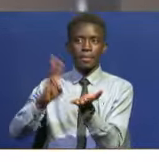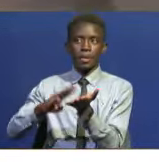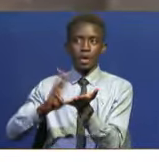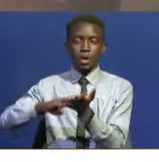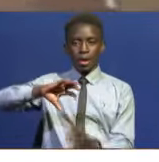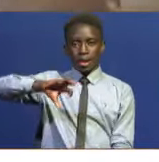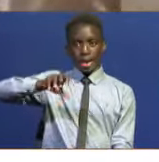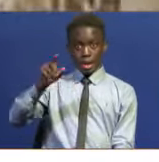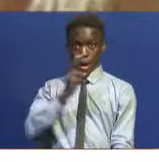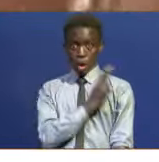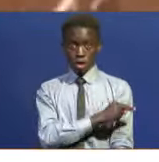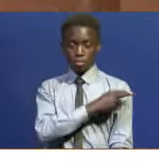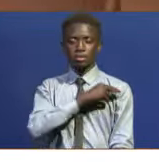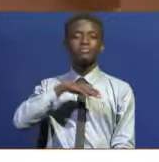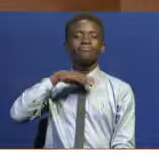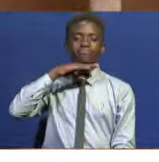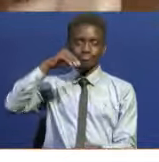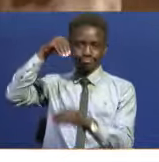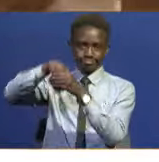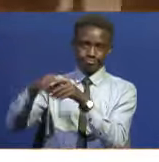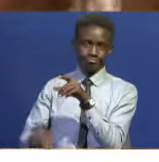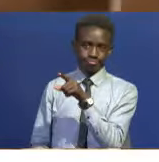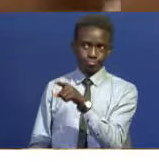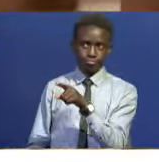Prime Edition, I'm Christine Matunda.